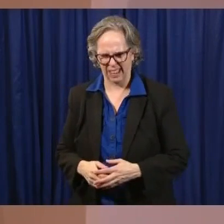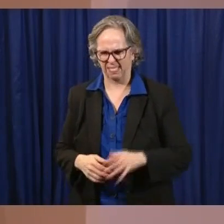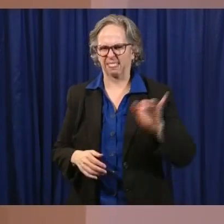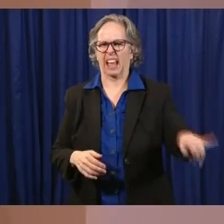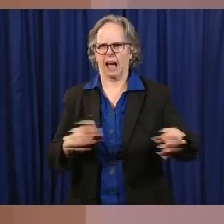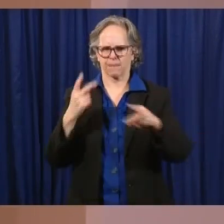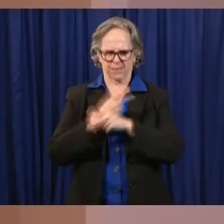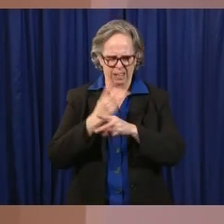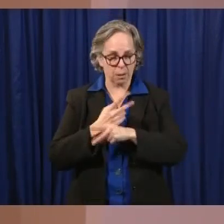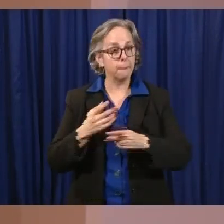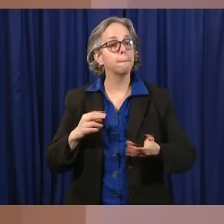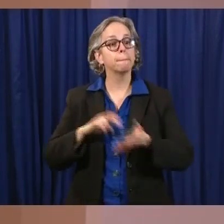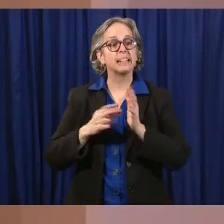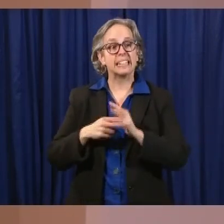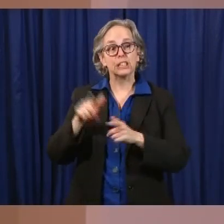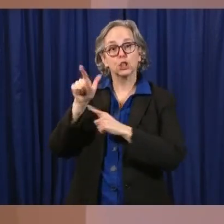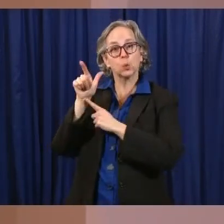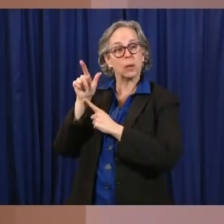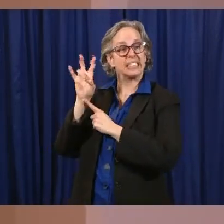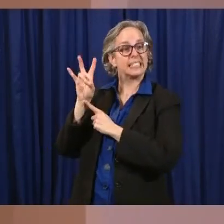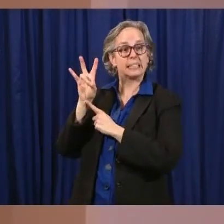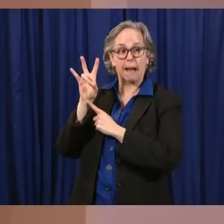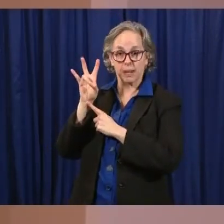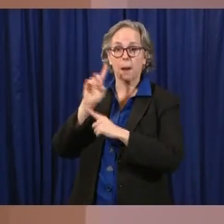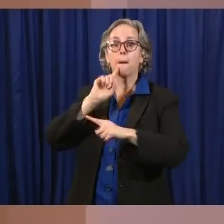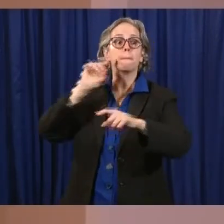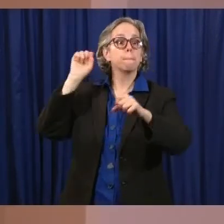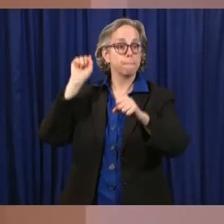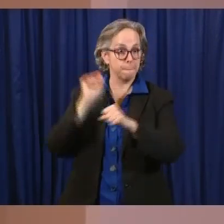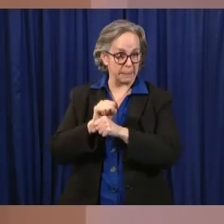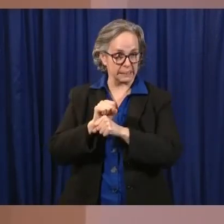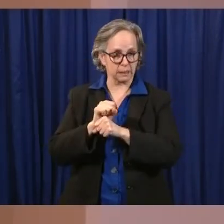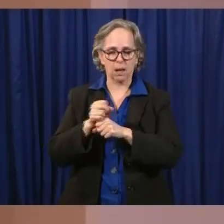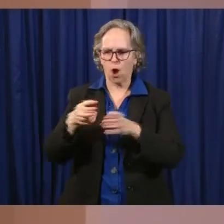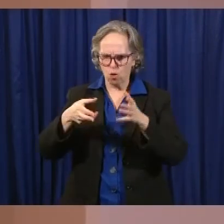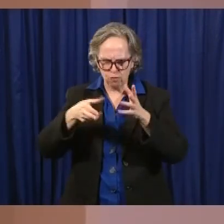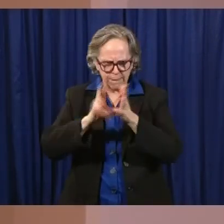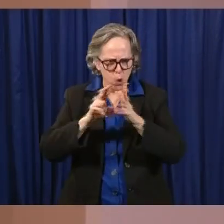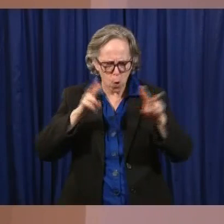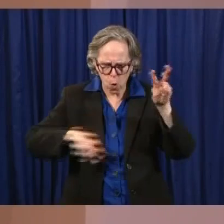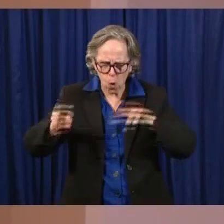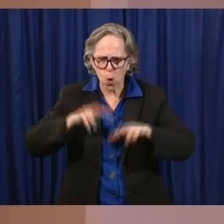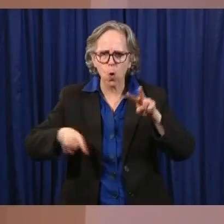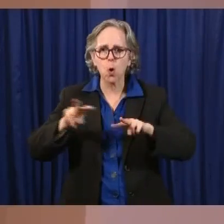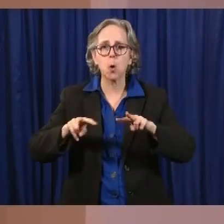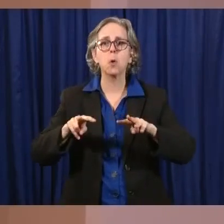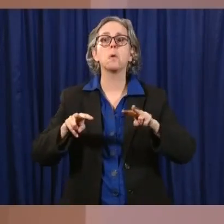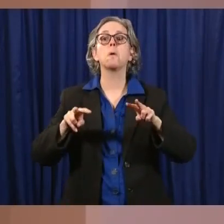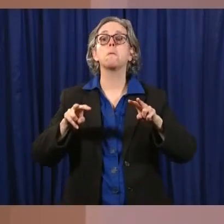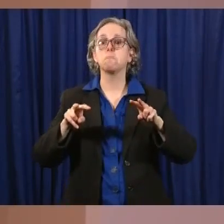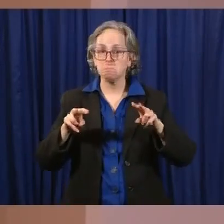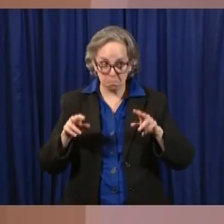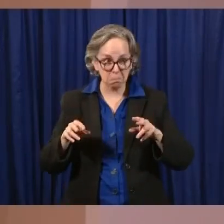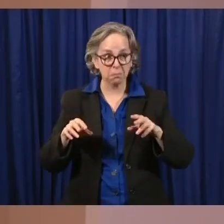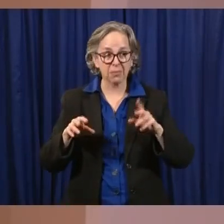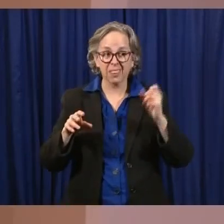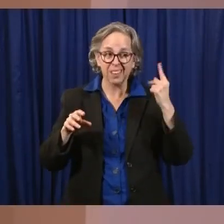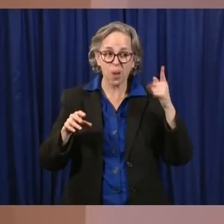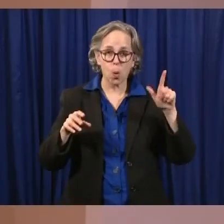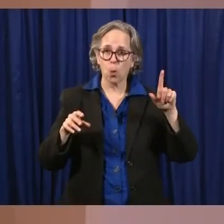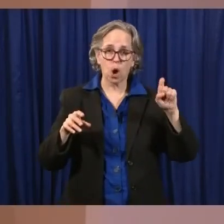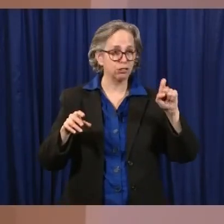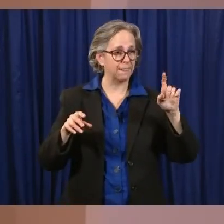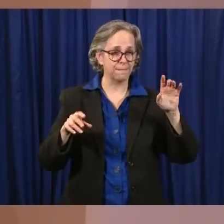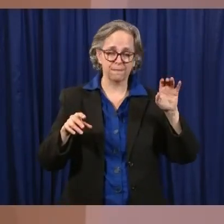currently 27 of these under review. So 194 overall, 142 didn't meet the criteria,